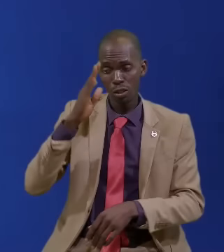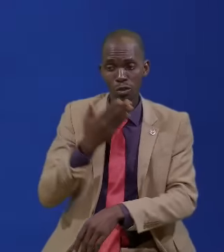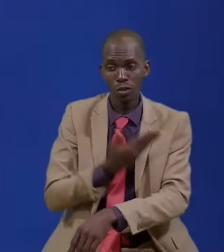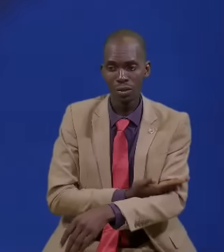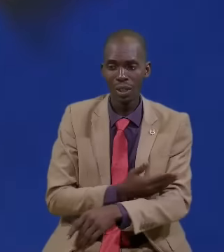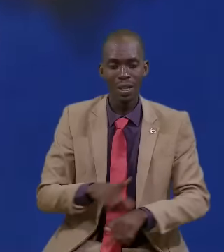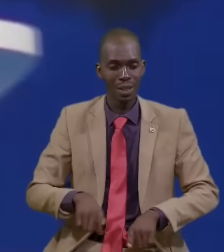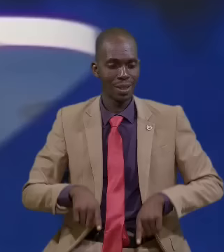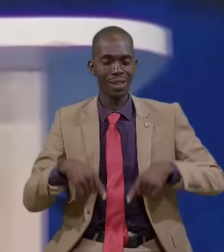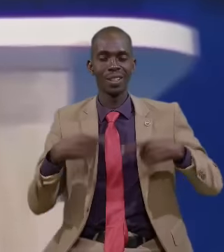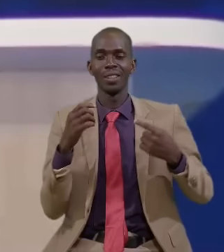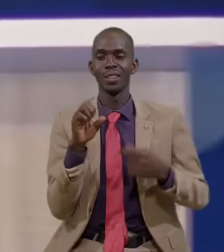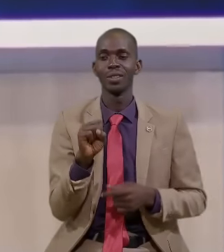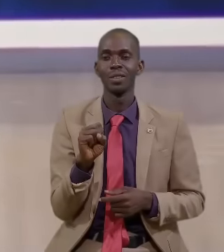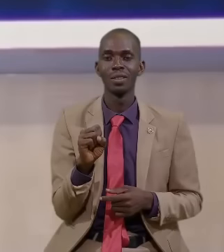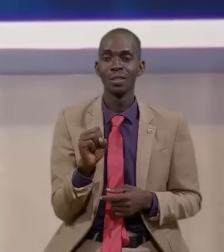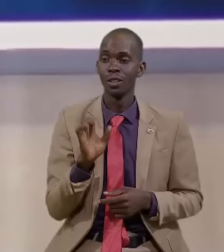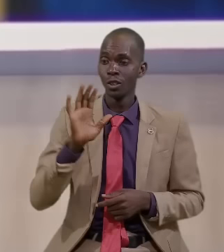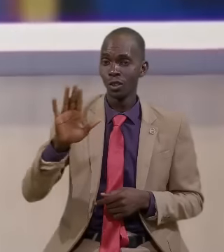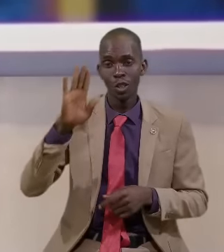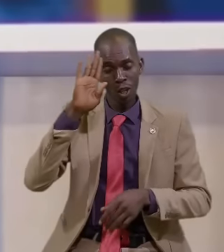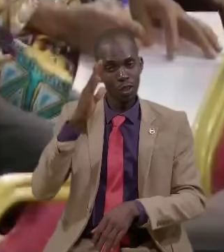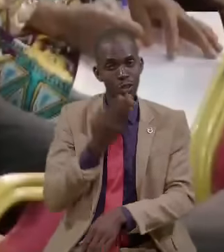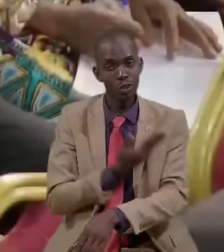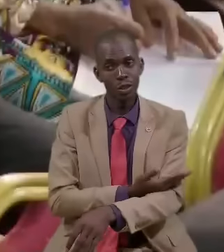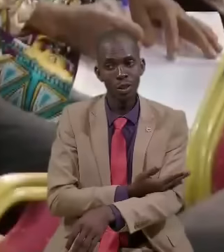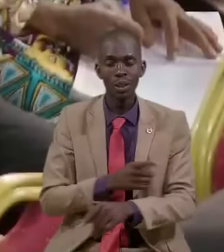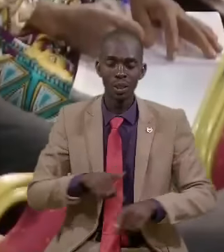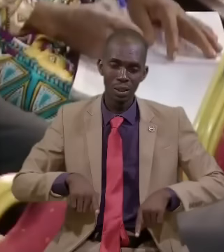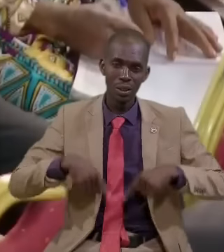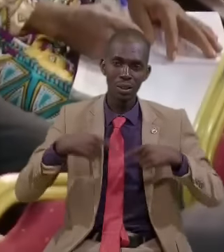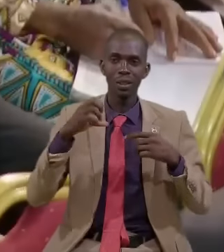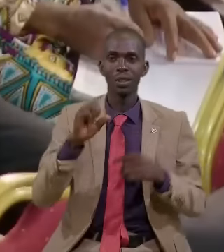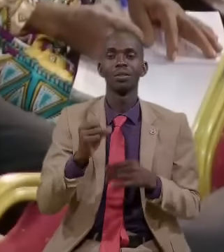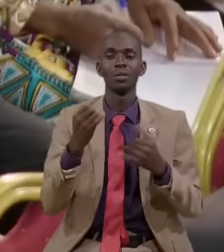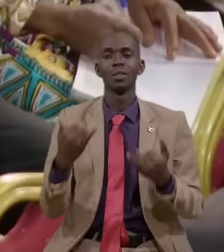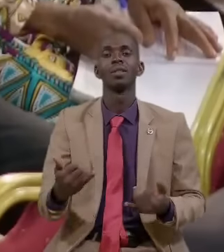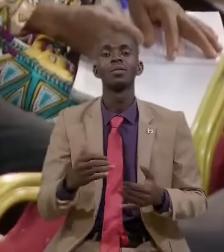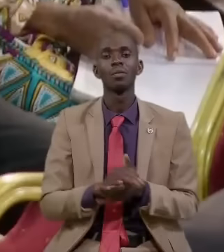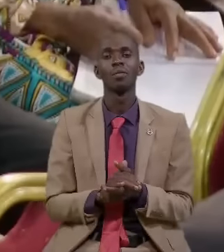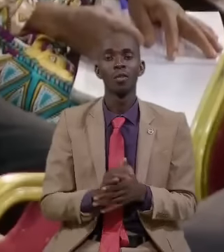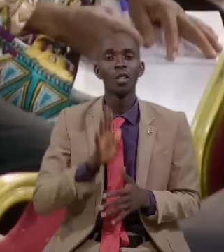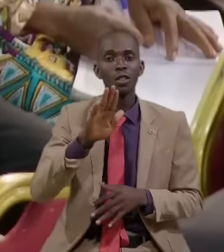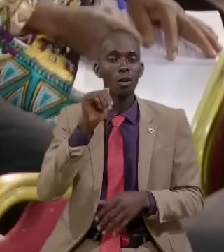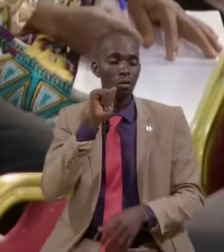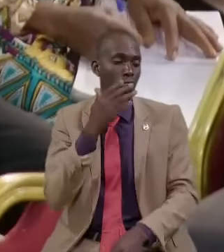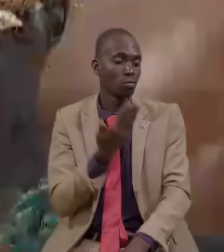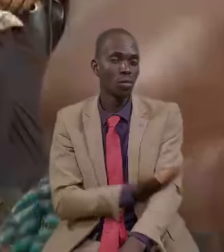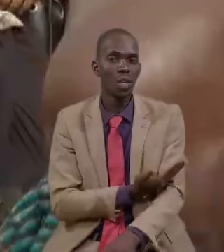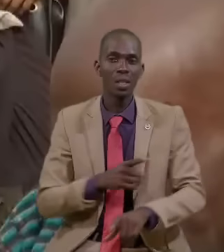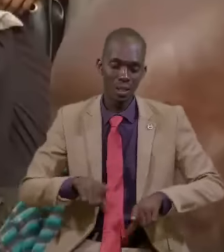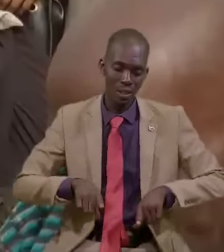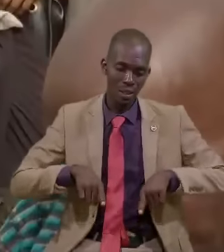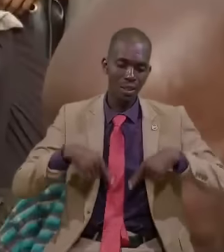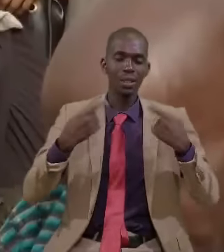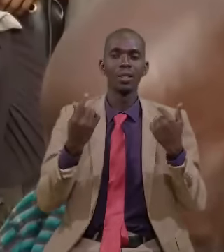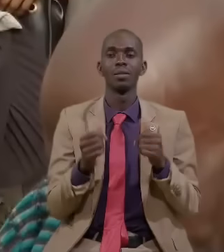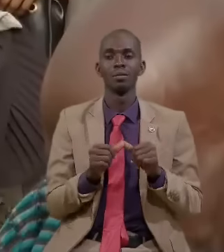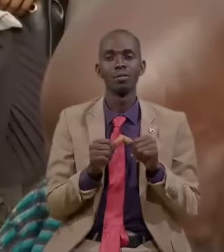liveth. Your son liveth. Amen. Your daughter liveth. Amen.